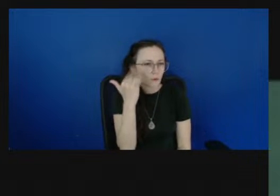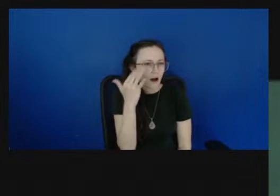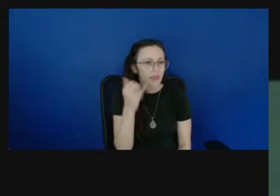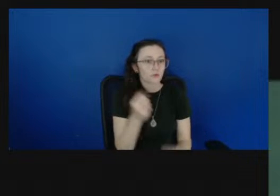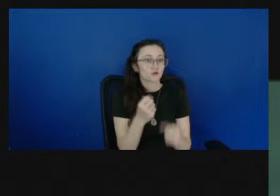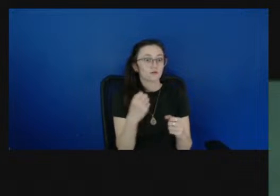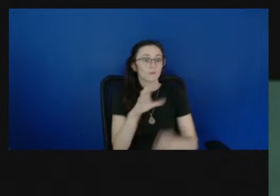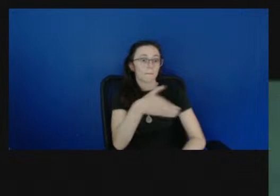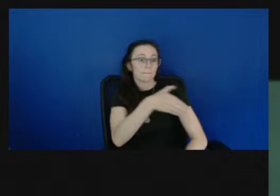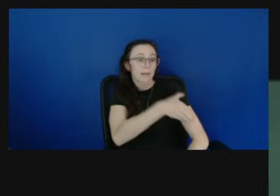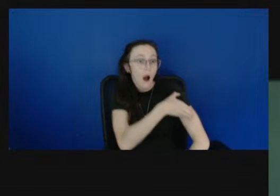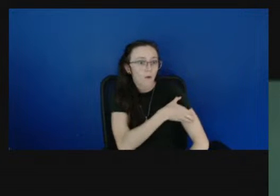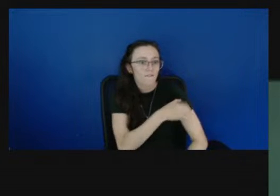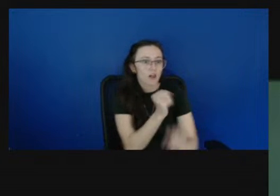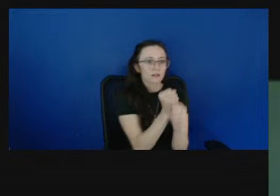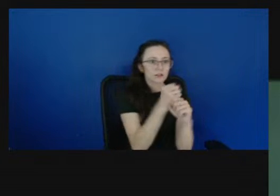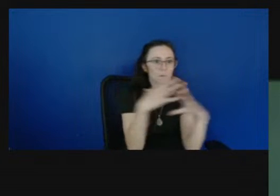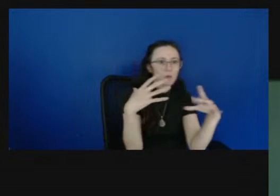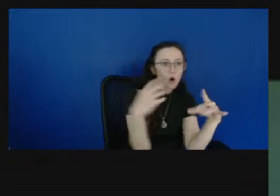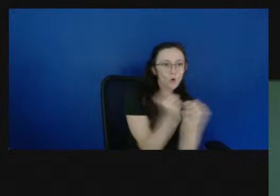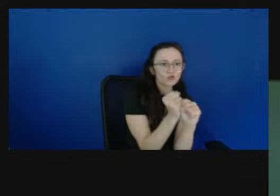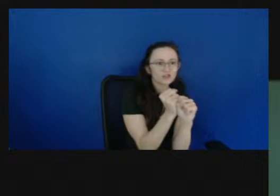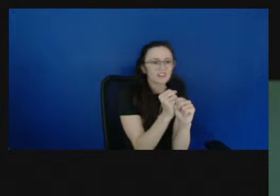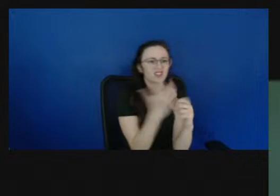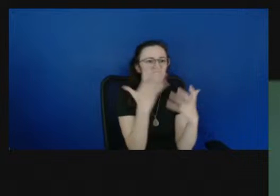the dark, ash-laden clouds?